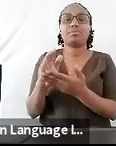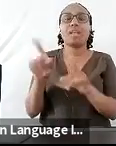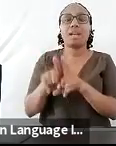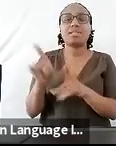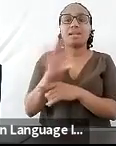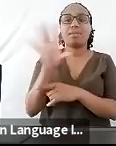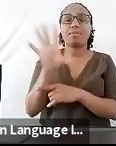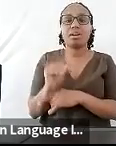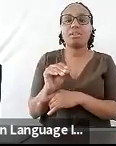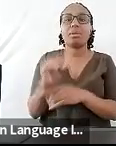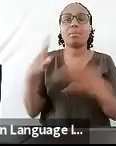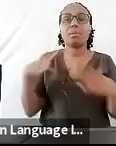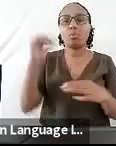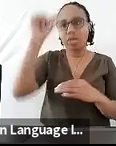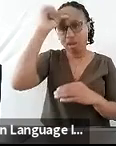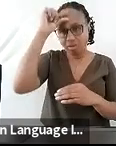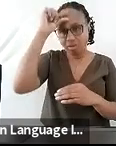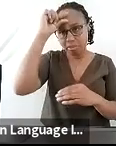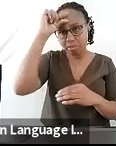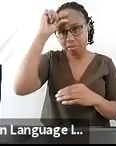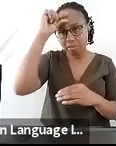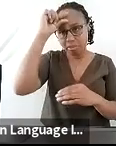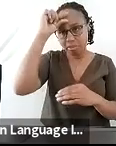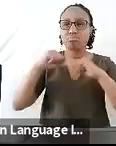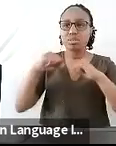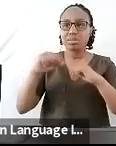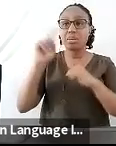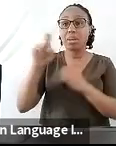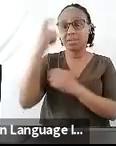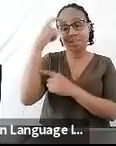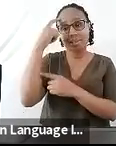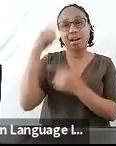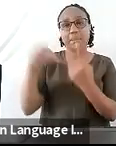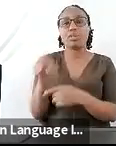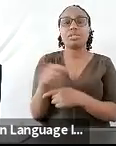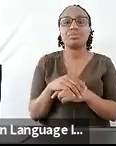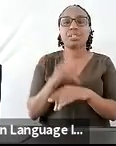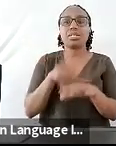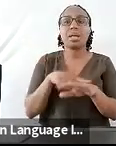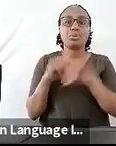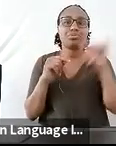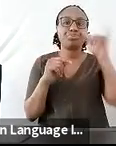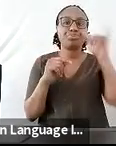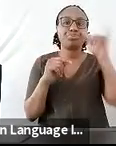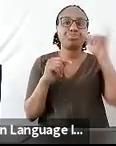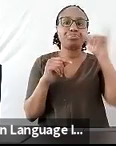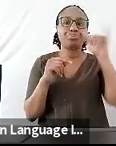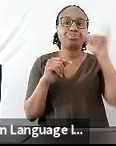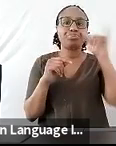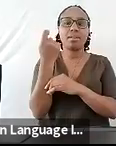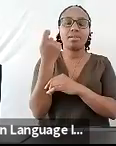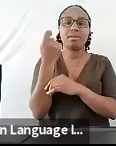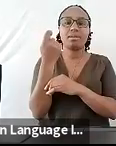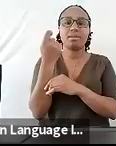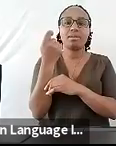have to start thinking about. Even when you think about, like, when you land in Kenya, right, and you the immigration lines, and it's